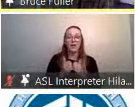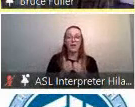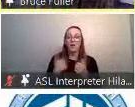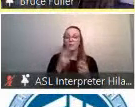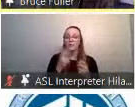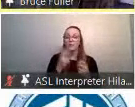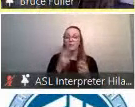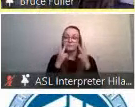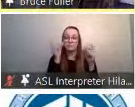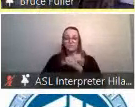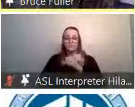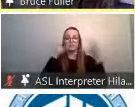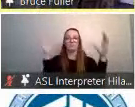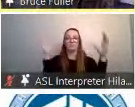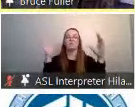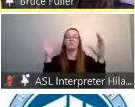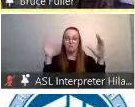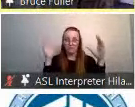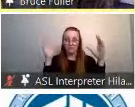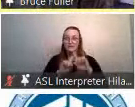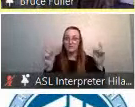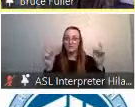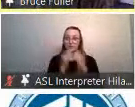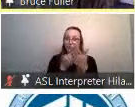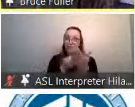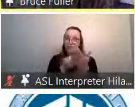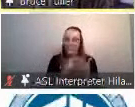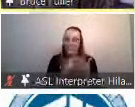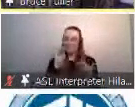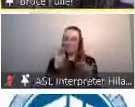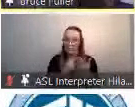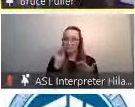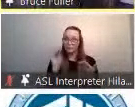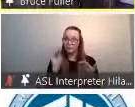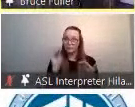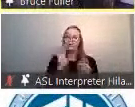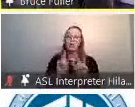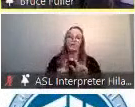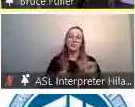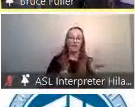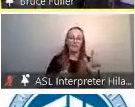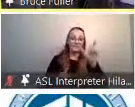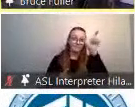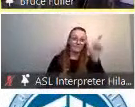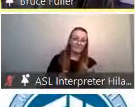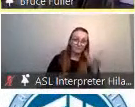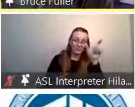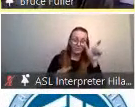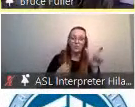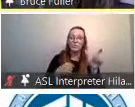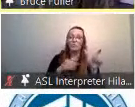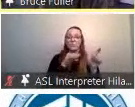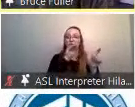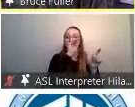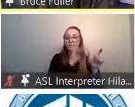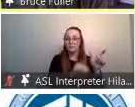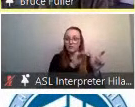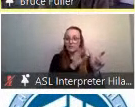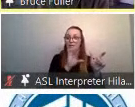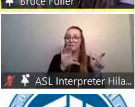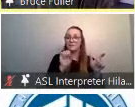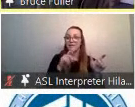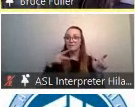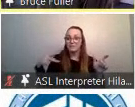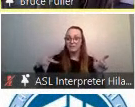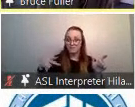visualize differences in enrollment rates, on the left-hand side, we've mapped the CSPP enrollment rate